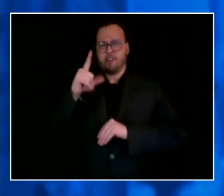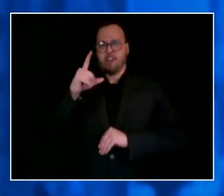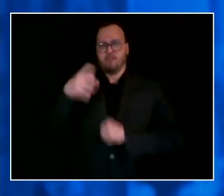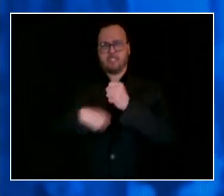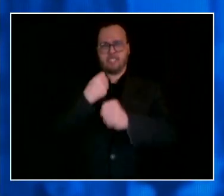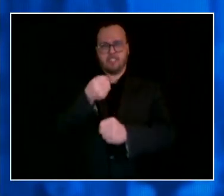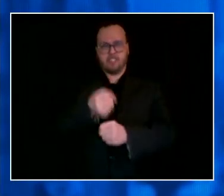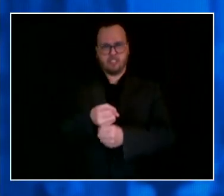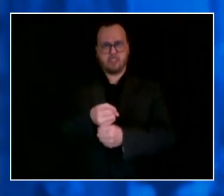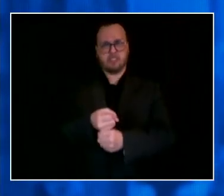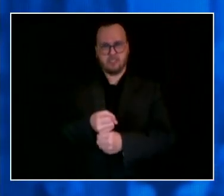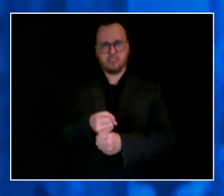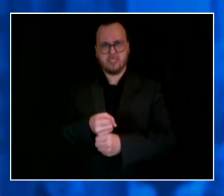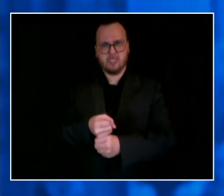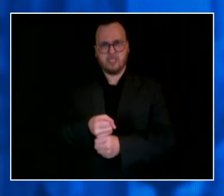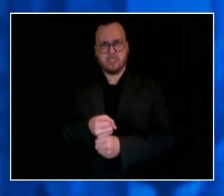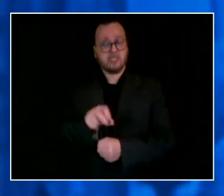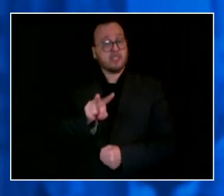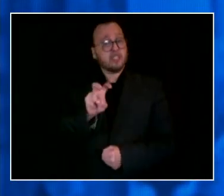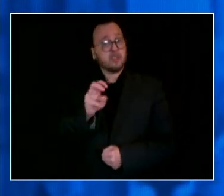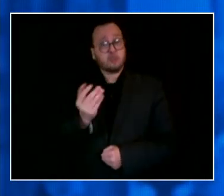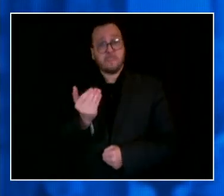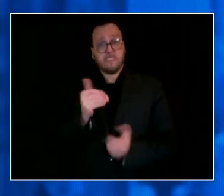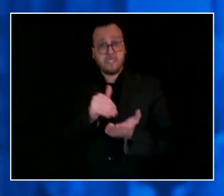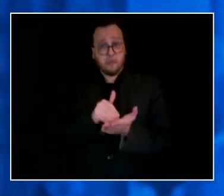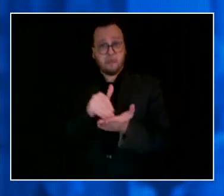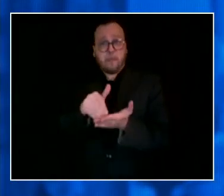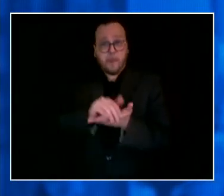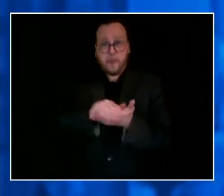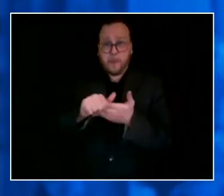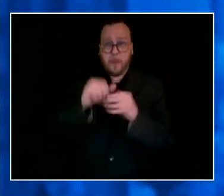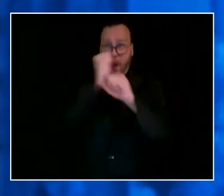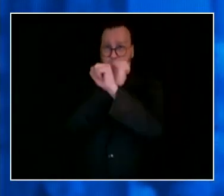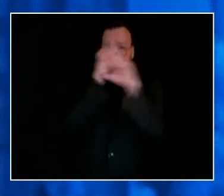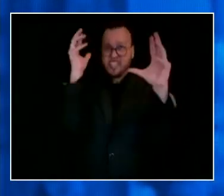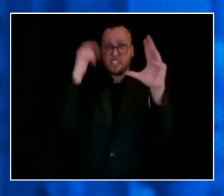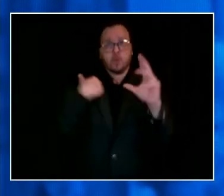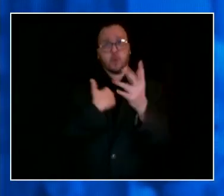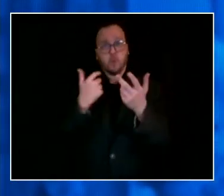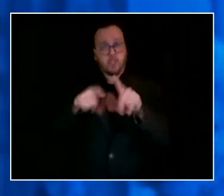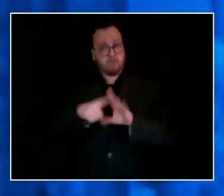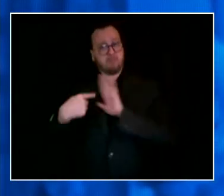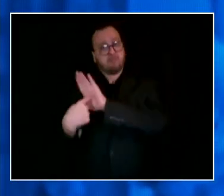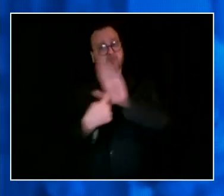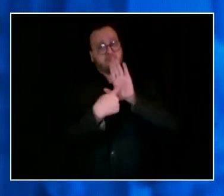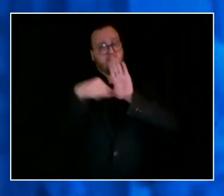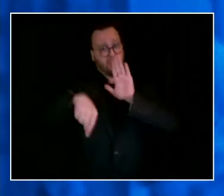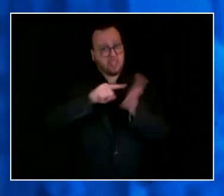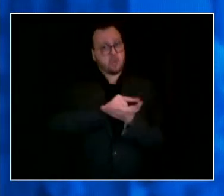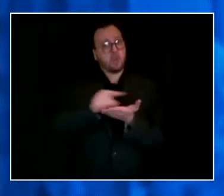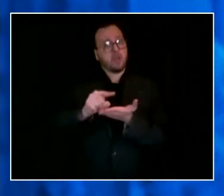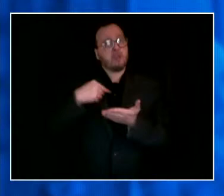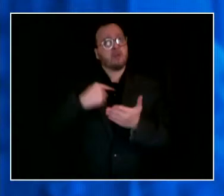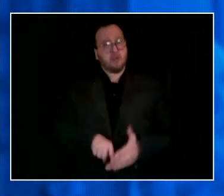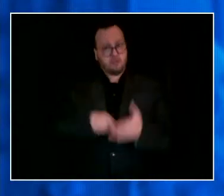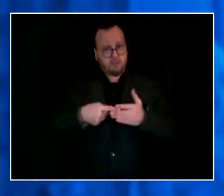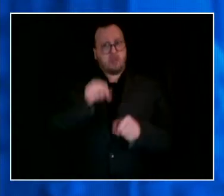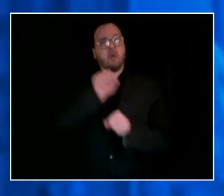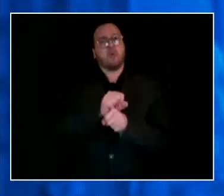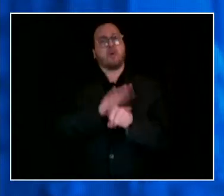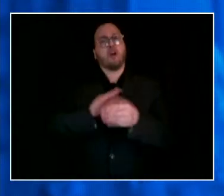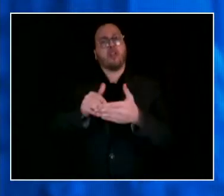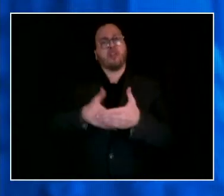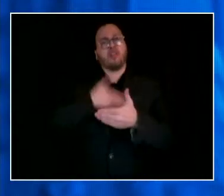the $215 million vision we unveiled this week, we will begin work on the next